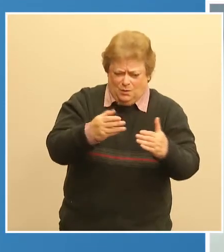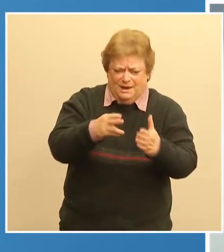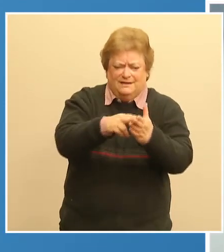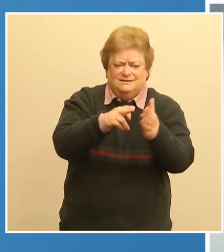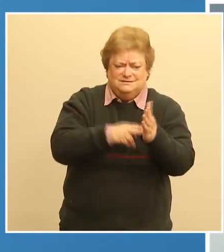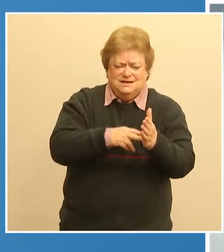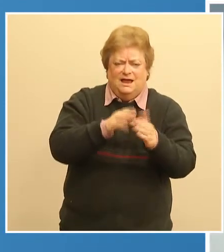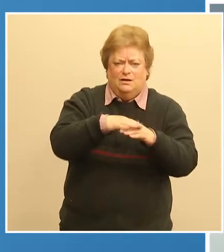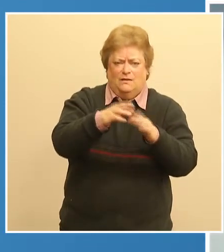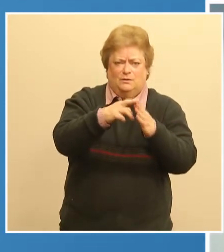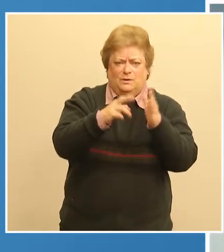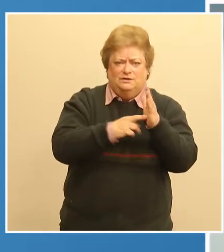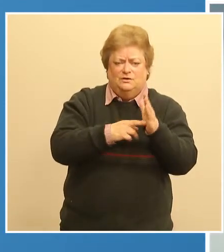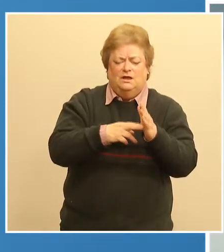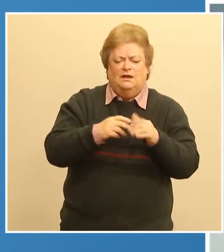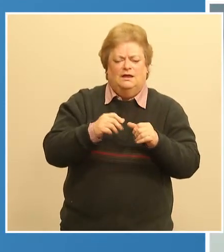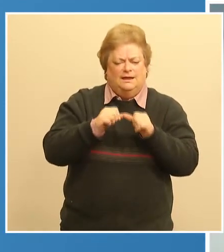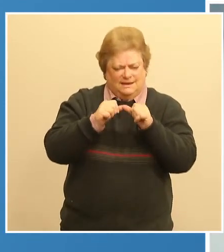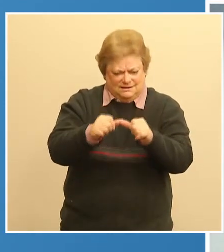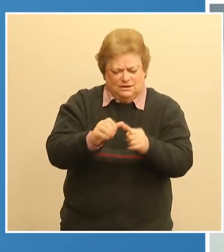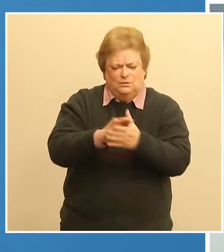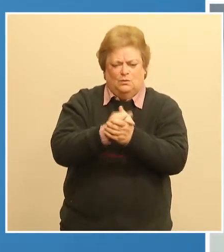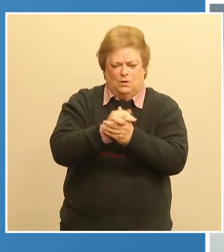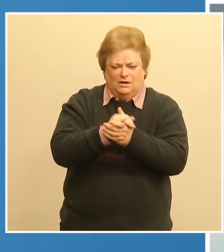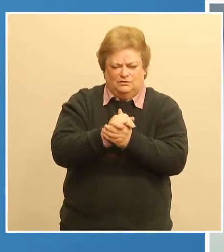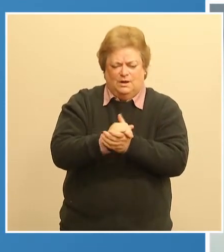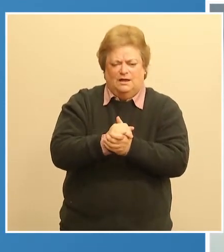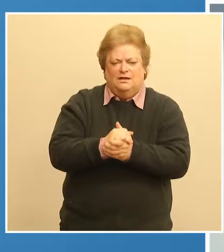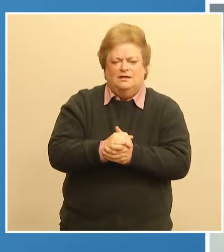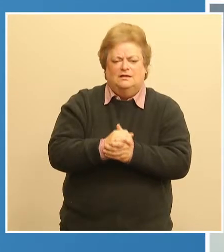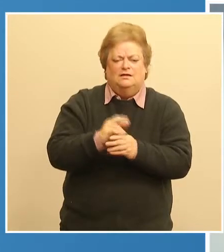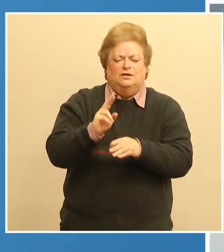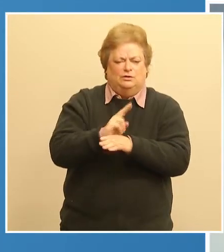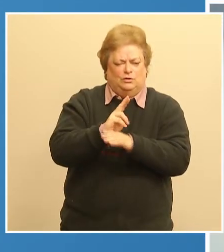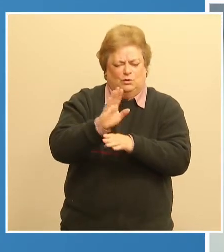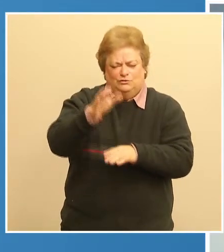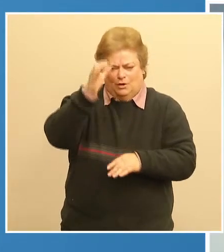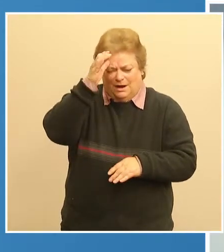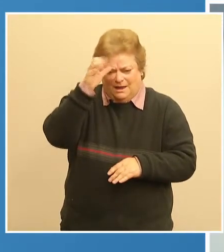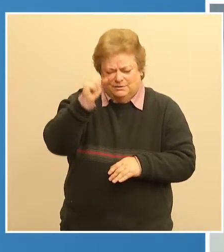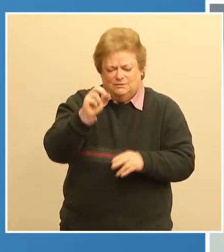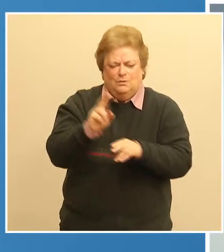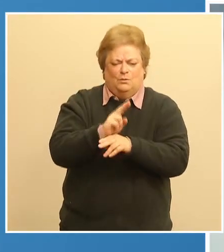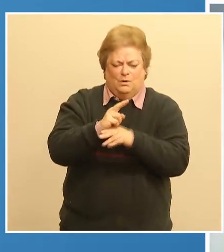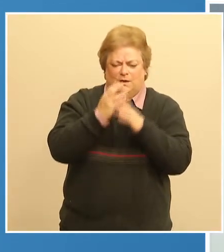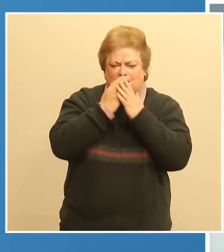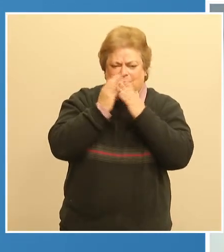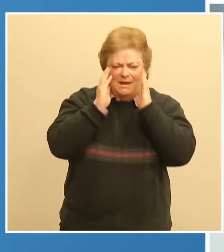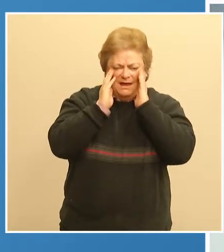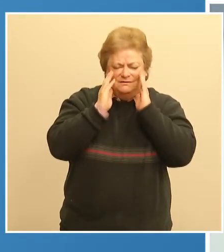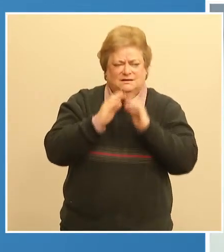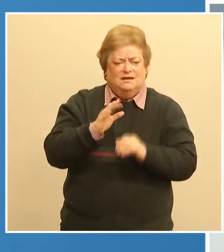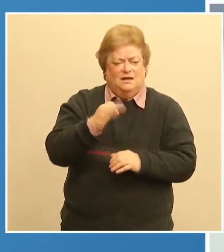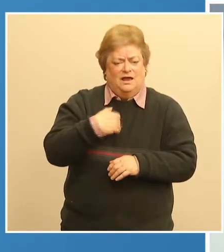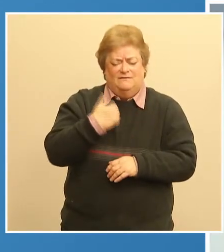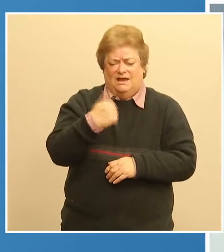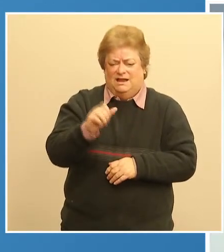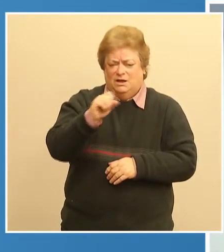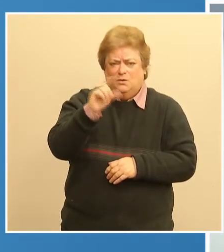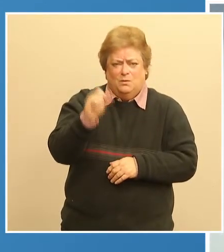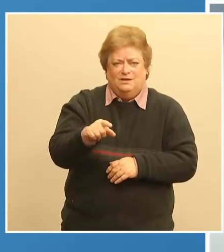you're still washing your hands, using common sense, wearing your mask. And if there's